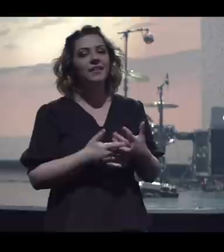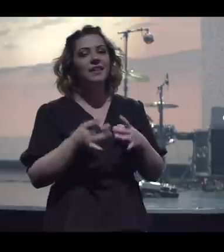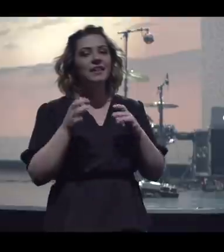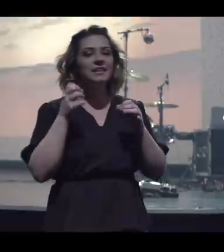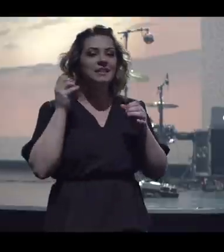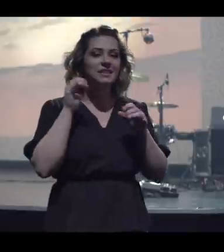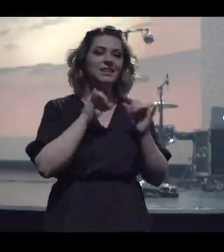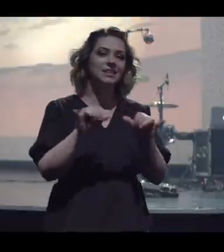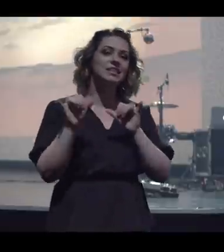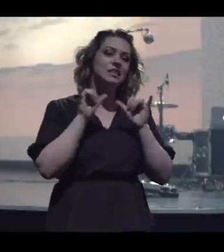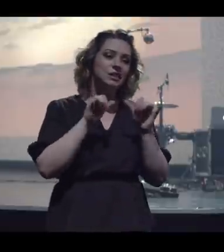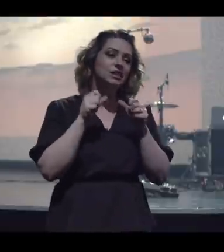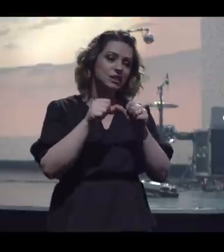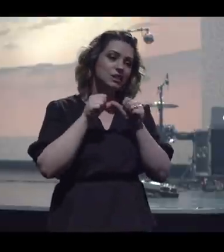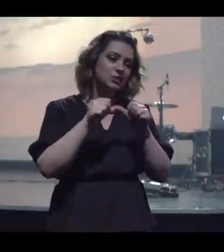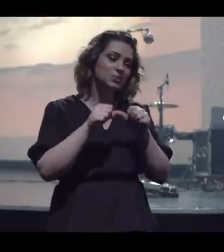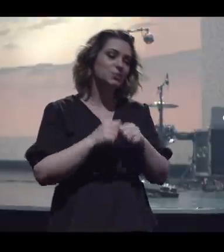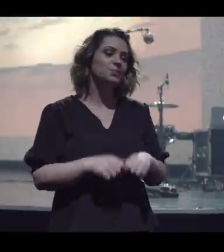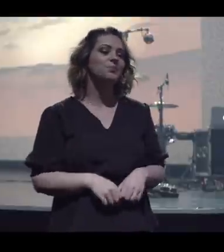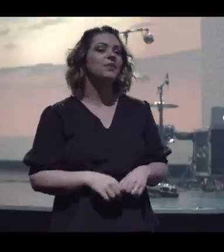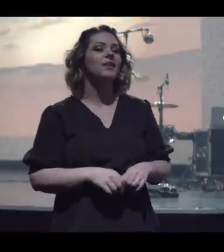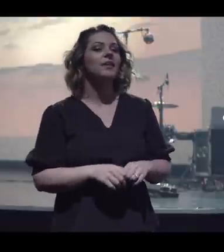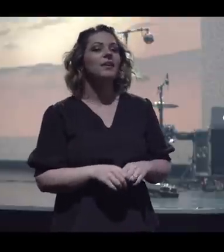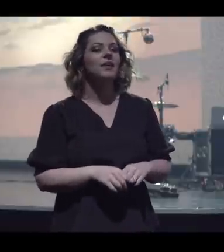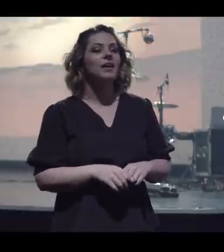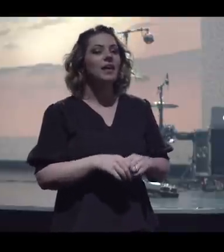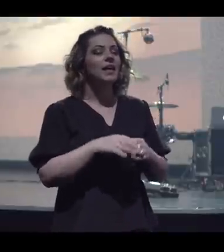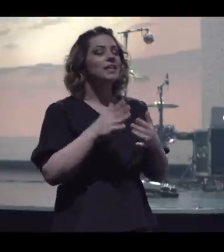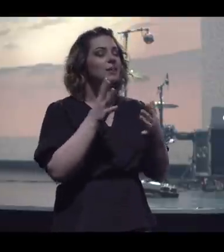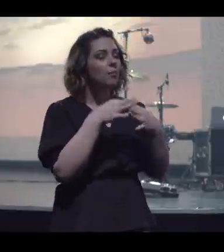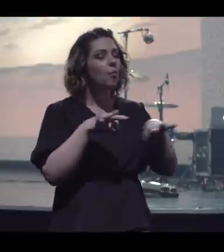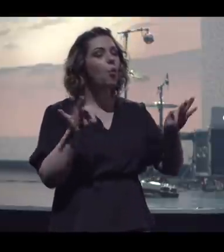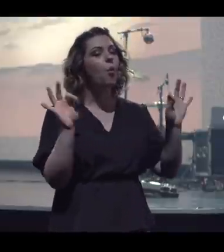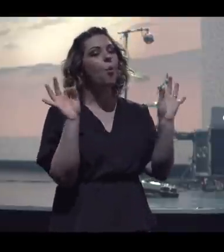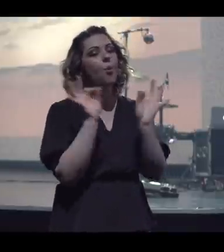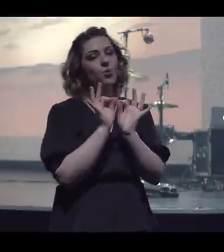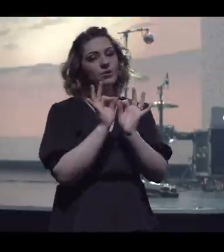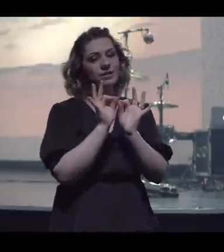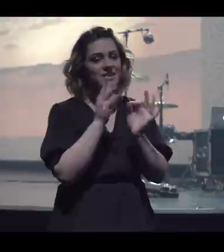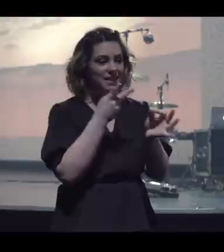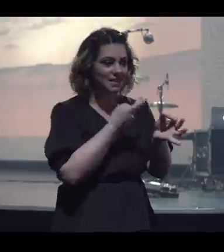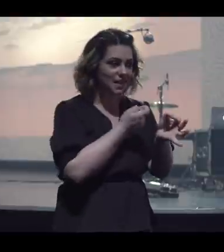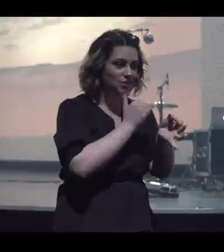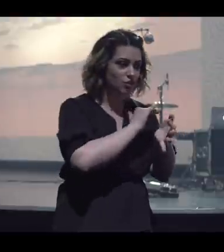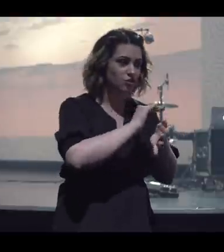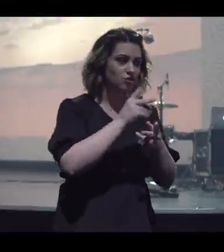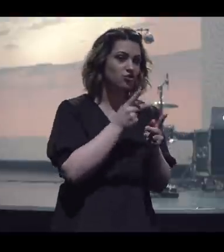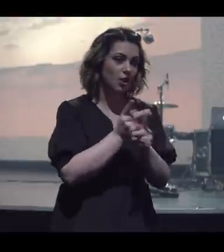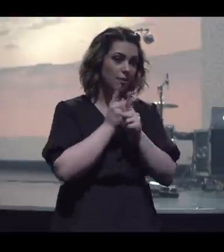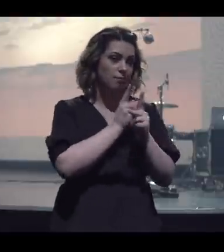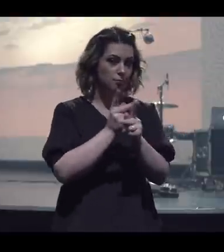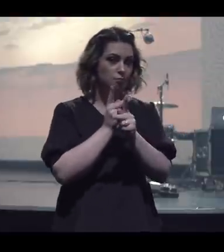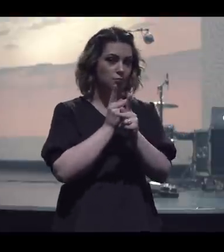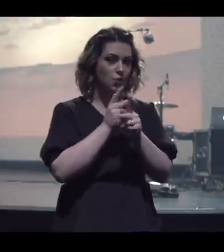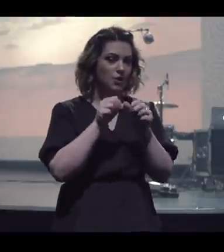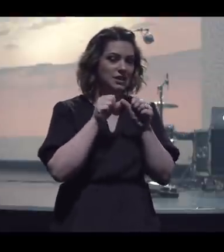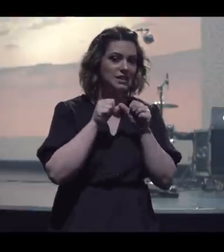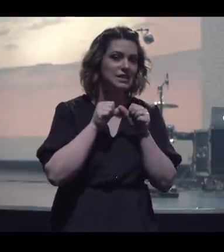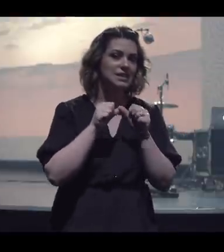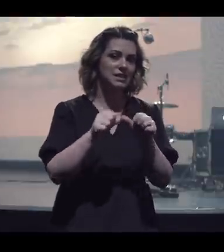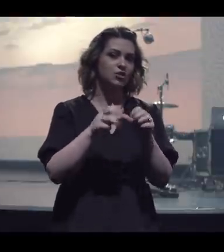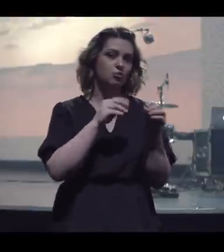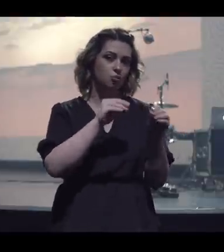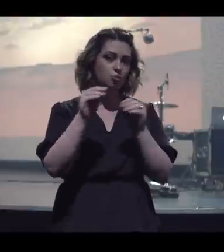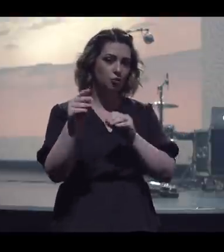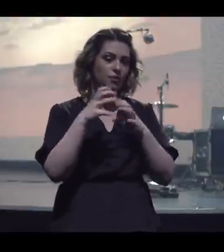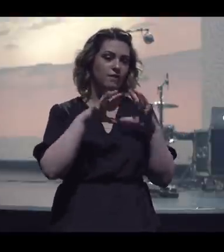there it goes. It is essential that the shepherd keeps the flock moving, or they will destroy